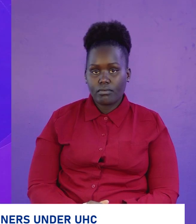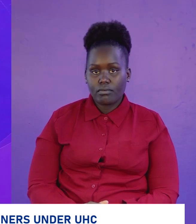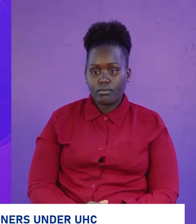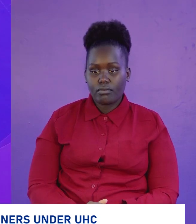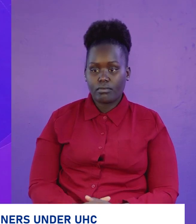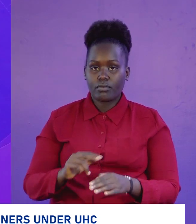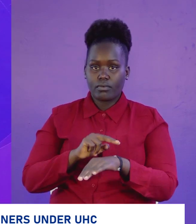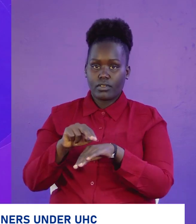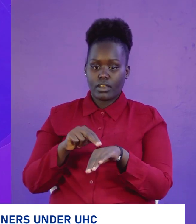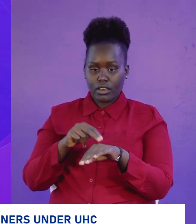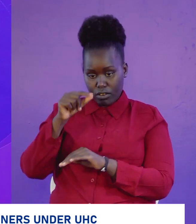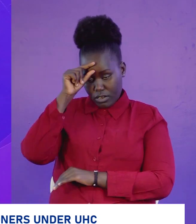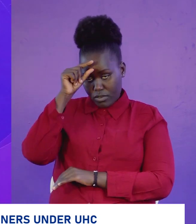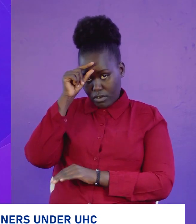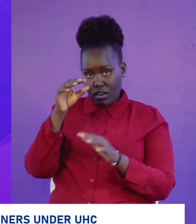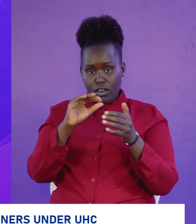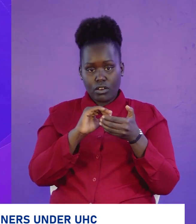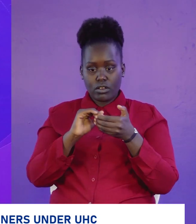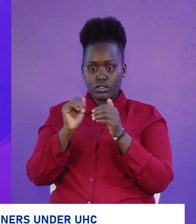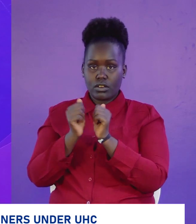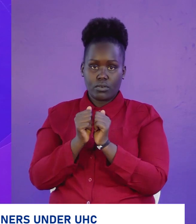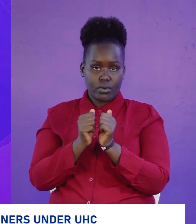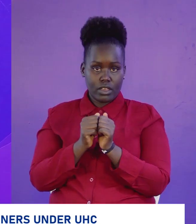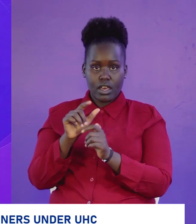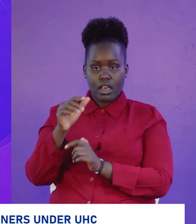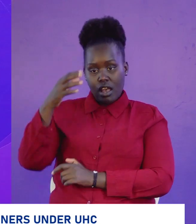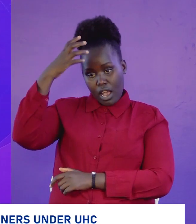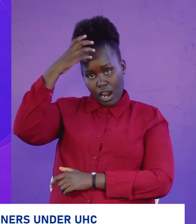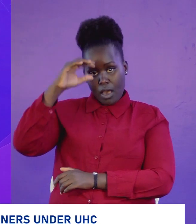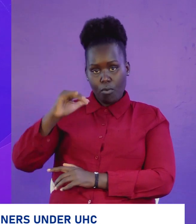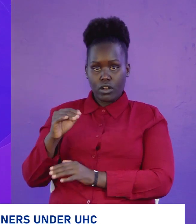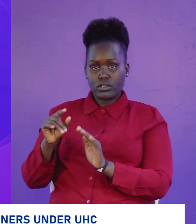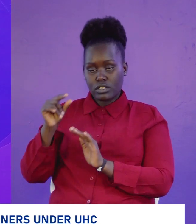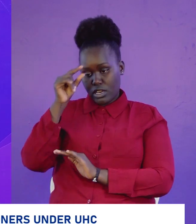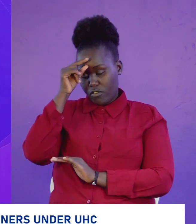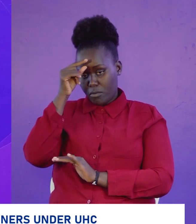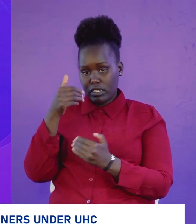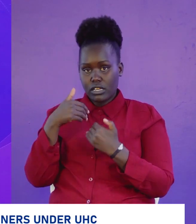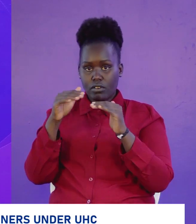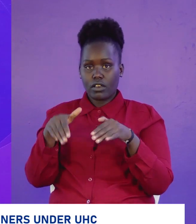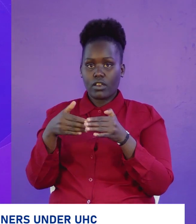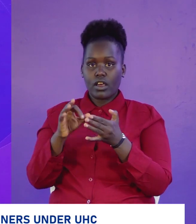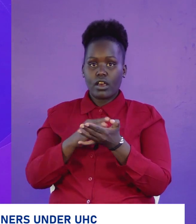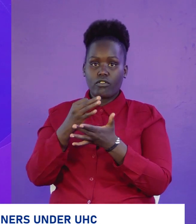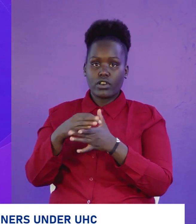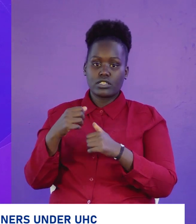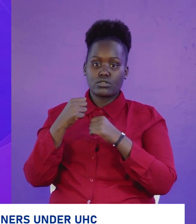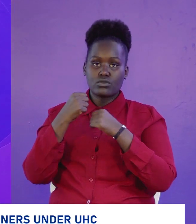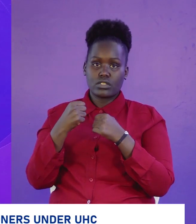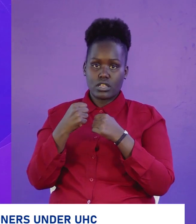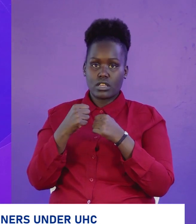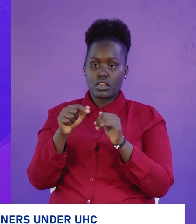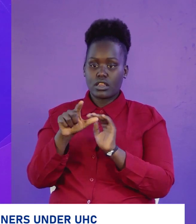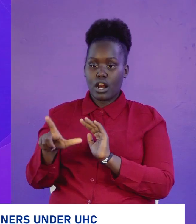The national government, in collaboration with the Lamu County government, has unveiled plans to strengthen the local economy